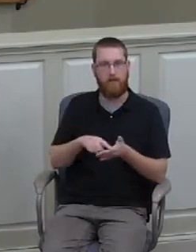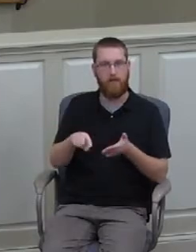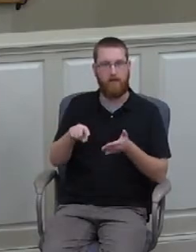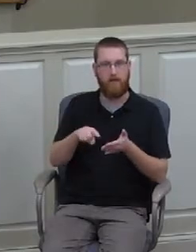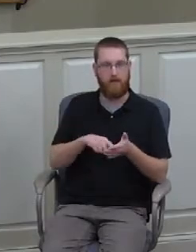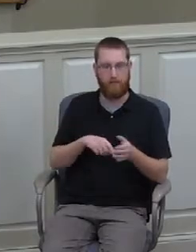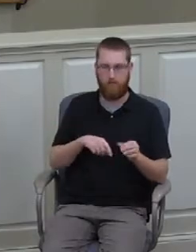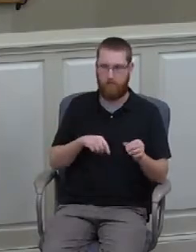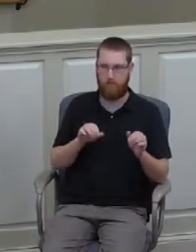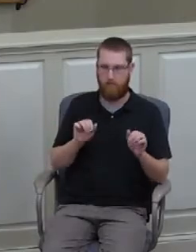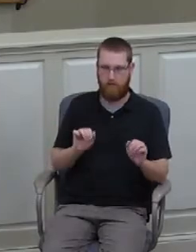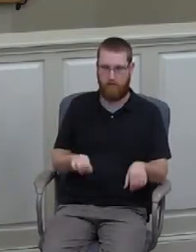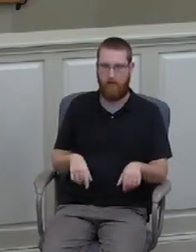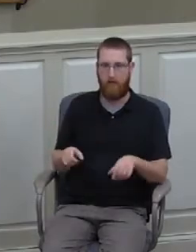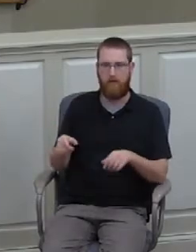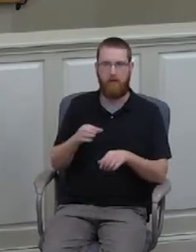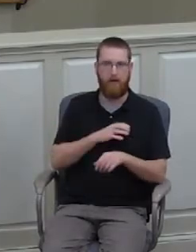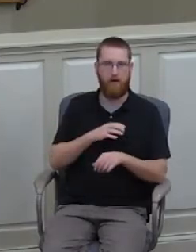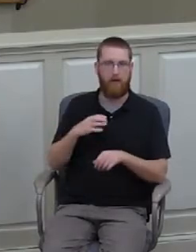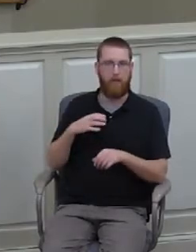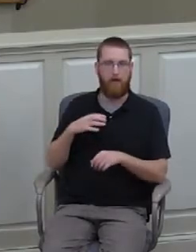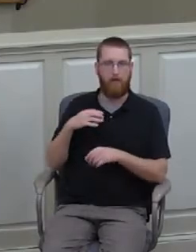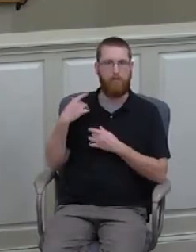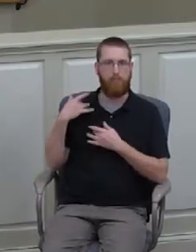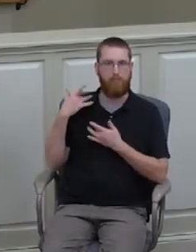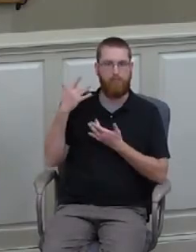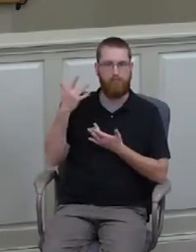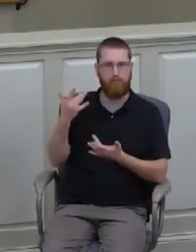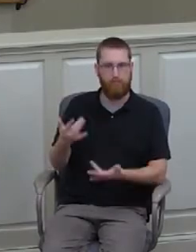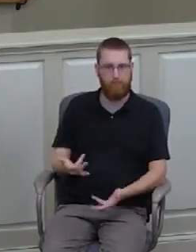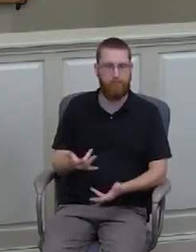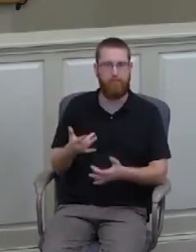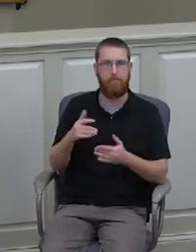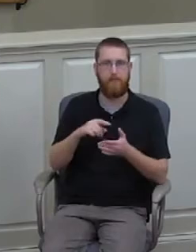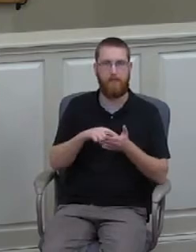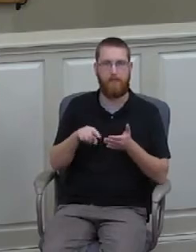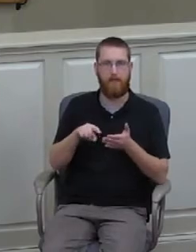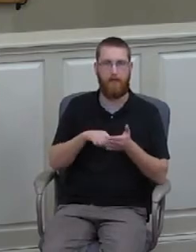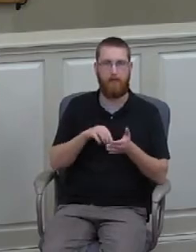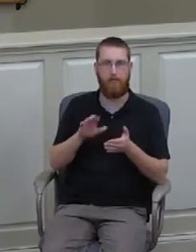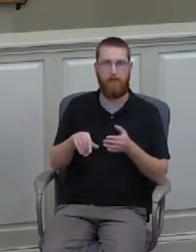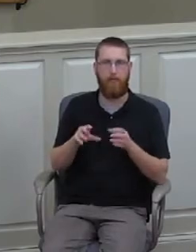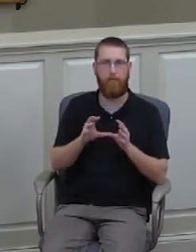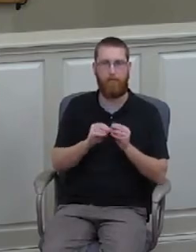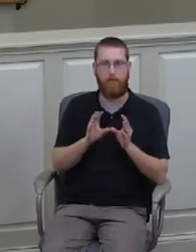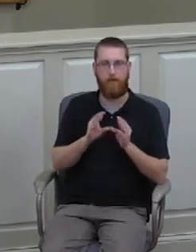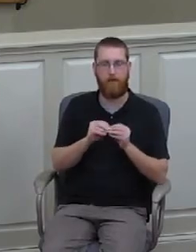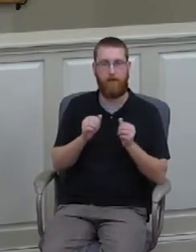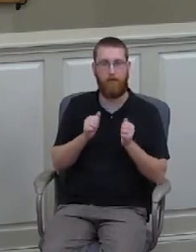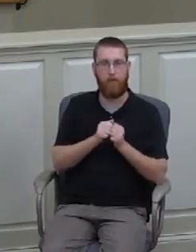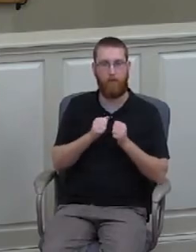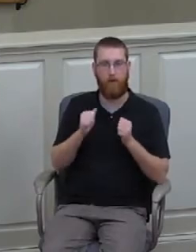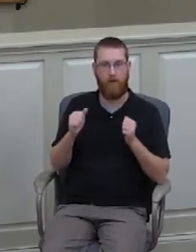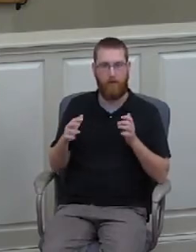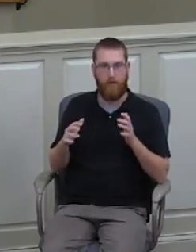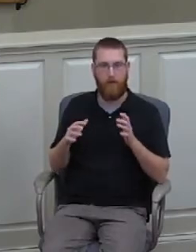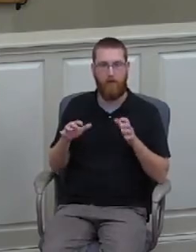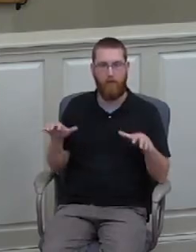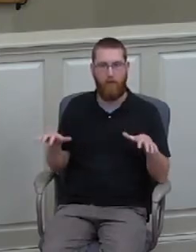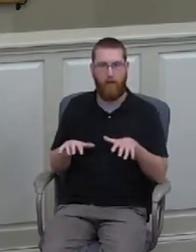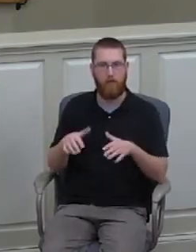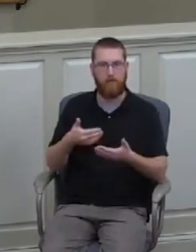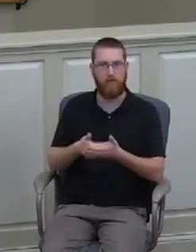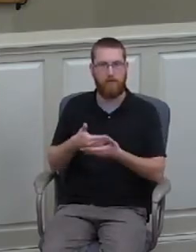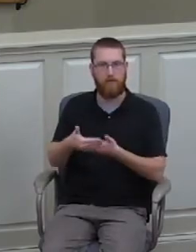been, while that's been the tradition of the commission, it doesn't have to be. Yes. So there's, without action at your next